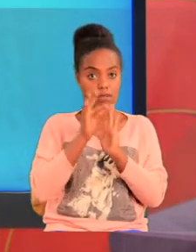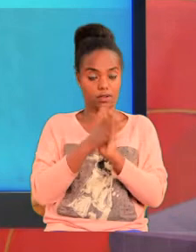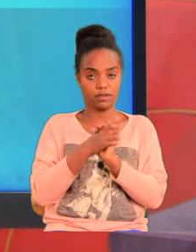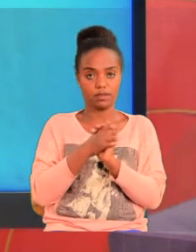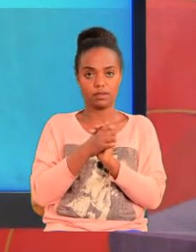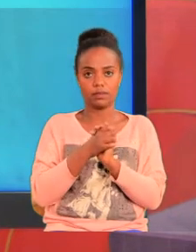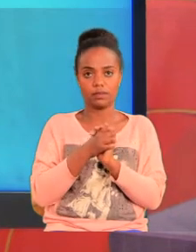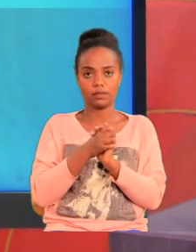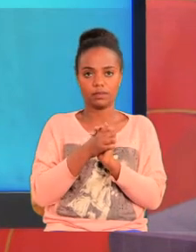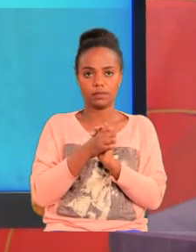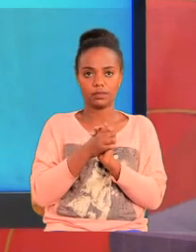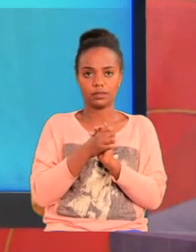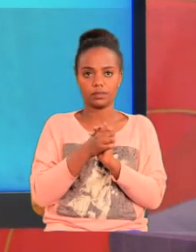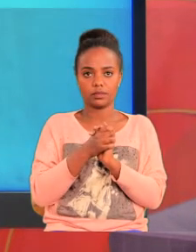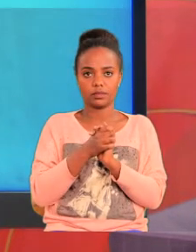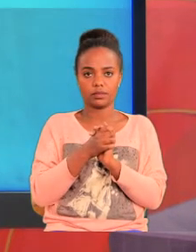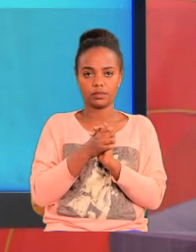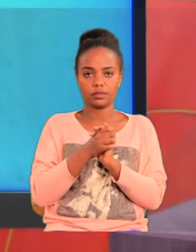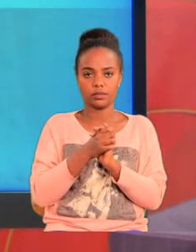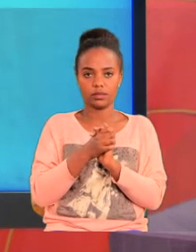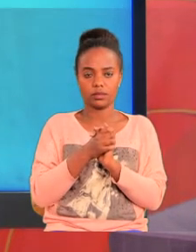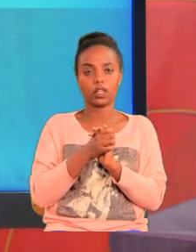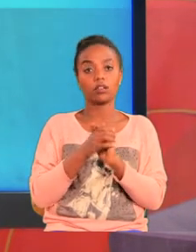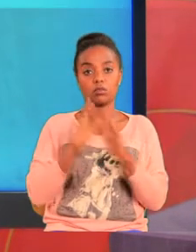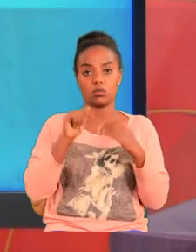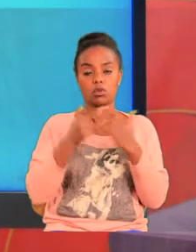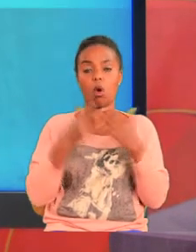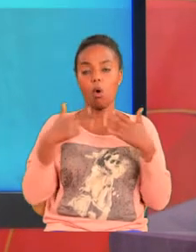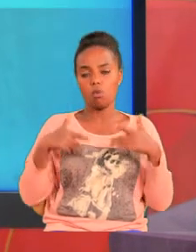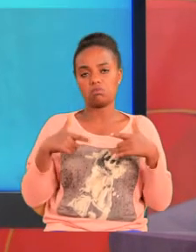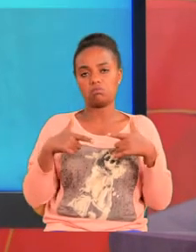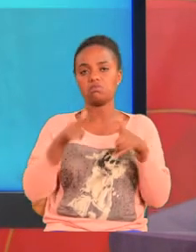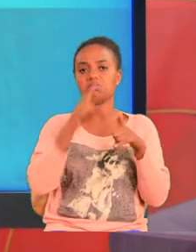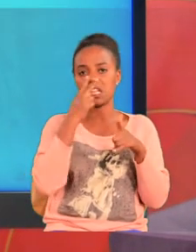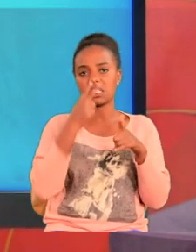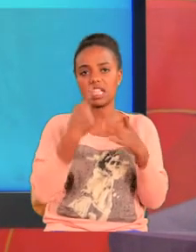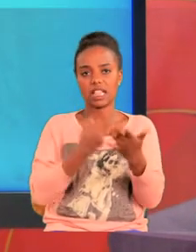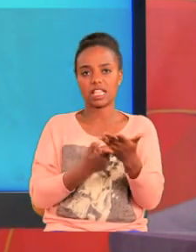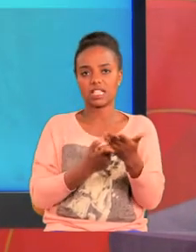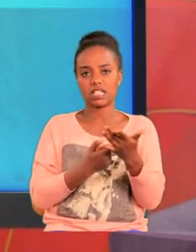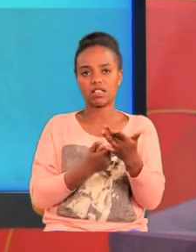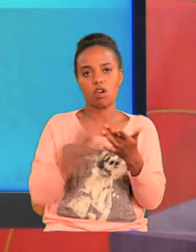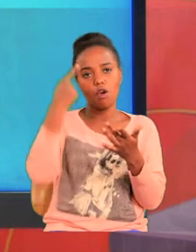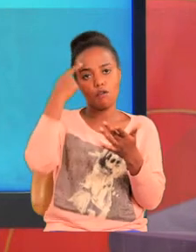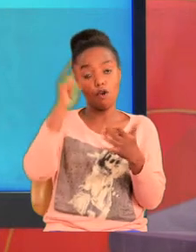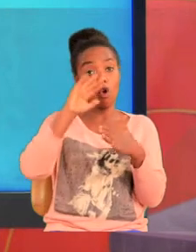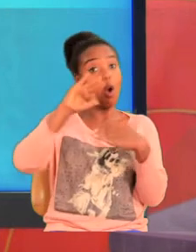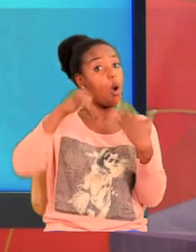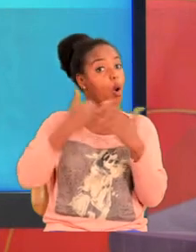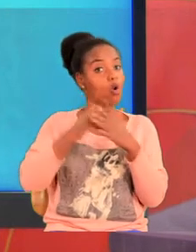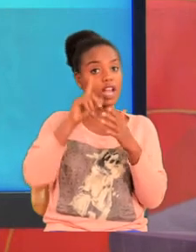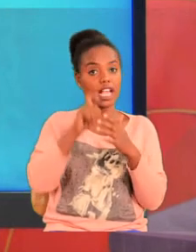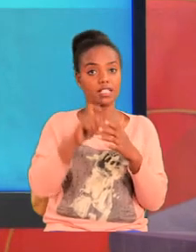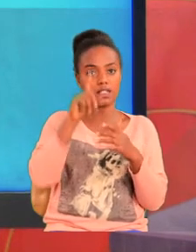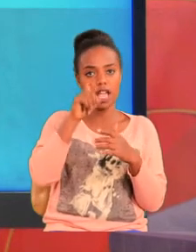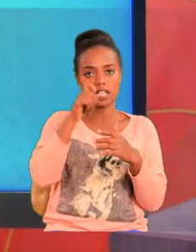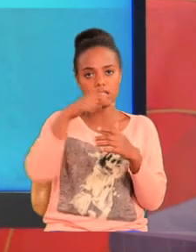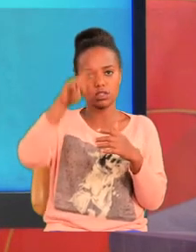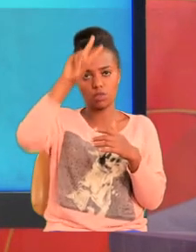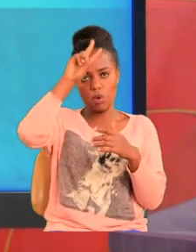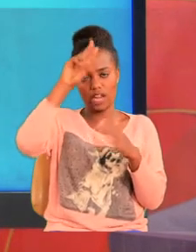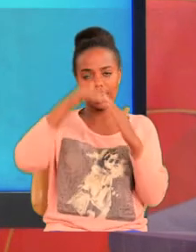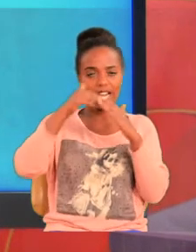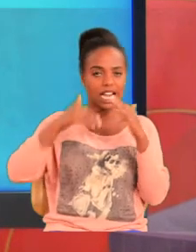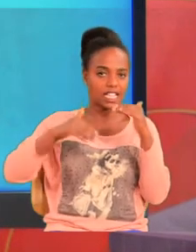the universe set of real numbers. So let's see this one. For all x, x squared